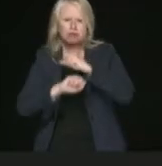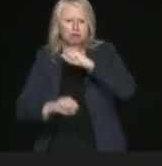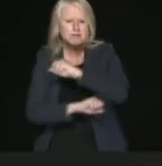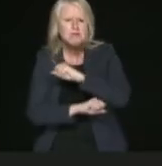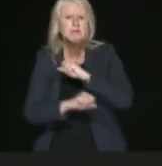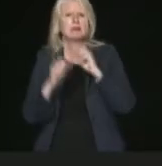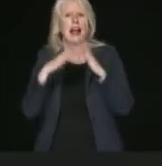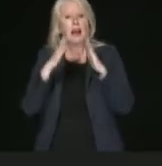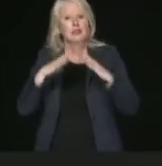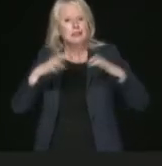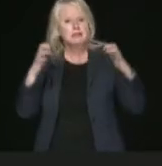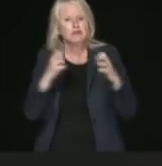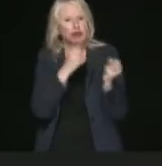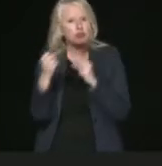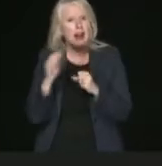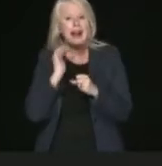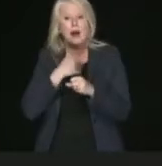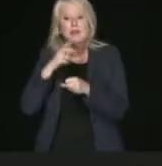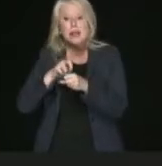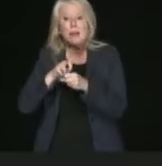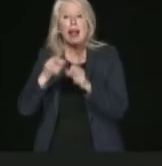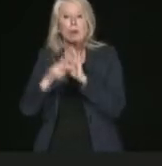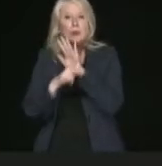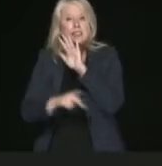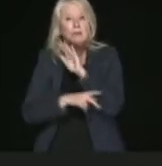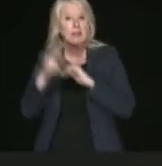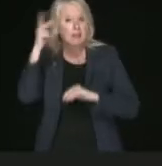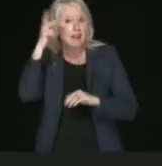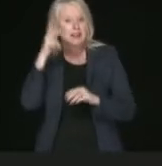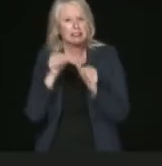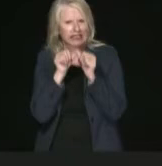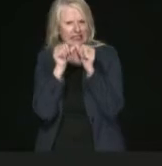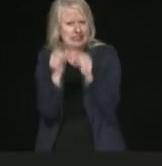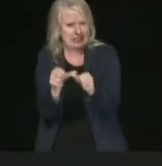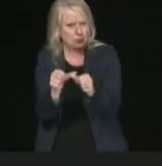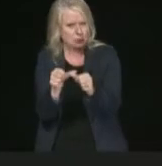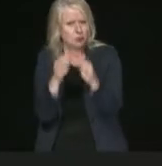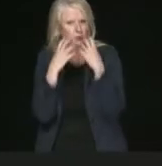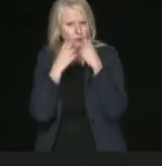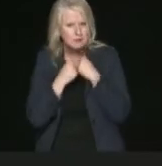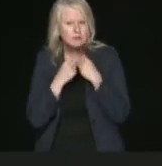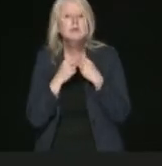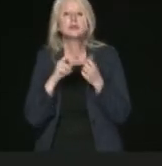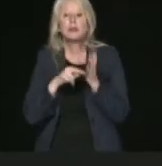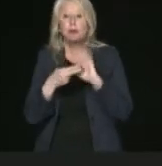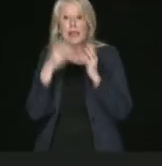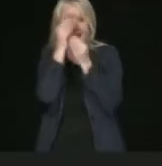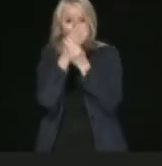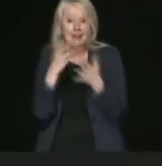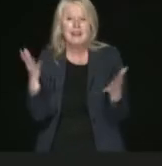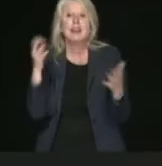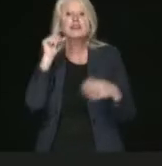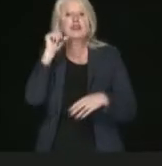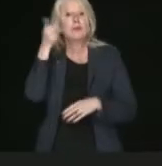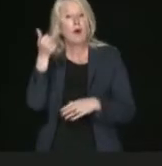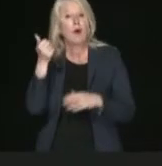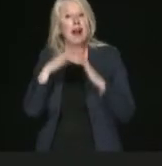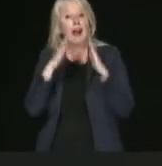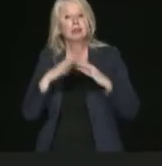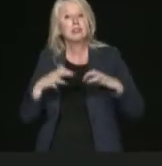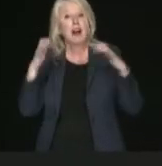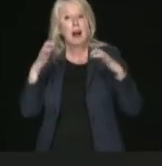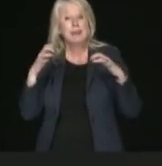our democratic principles continue. Therefore, this address to Canadians tomorrow will be a little